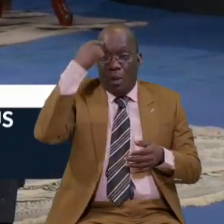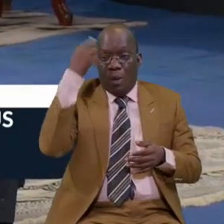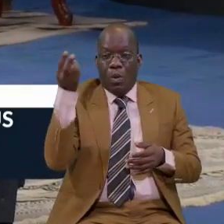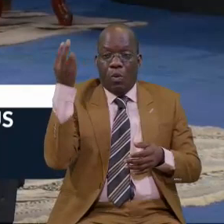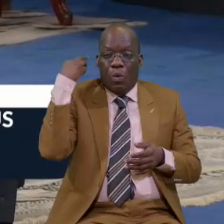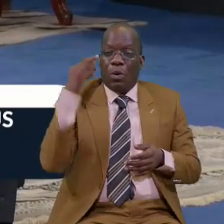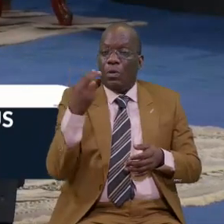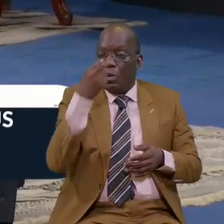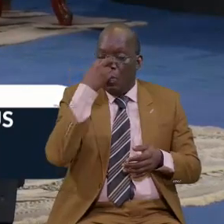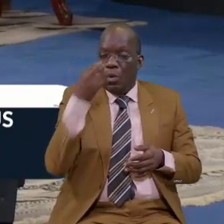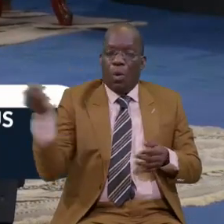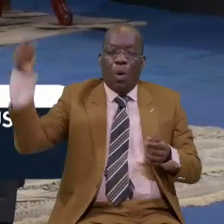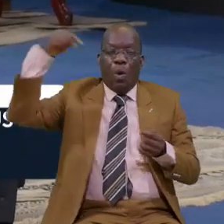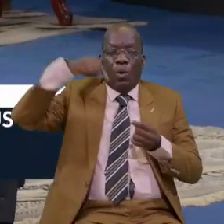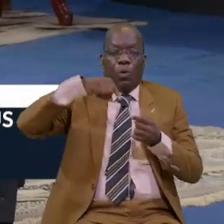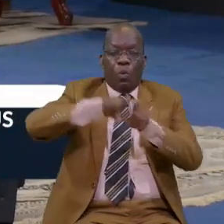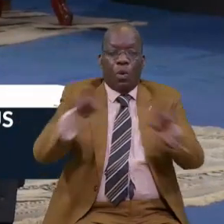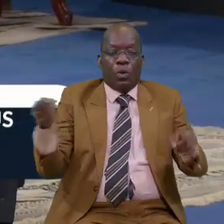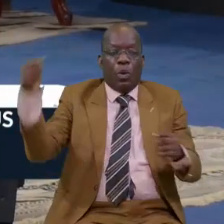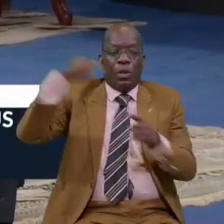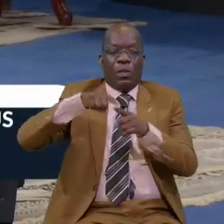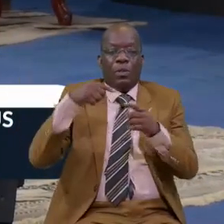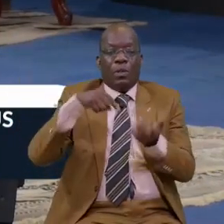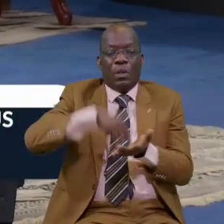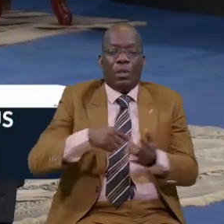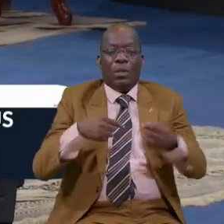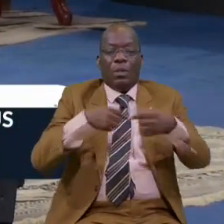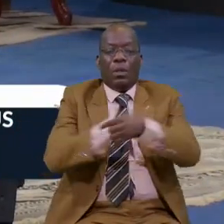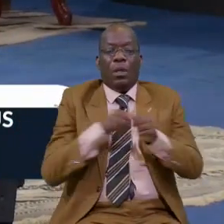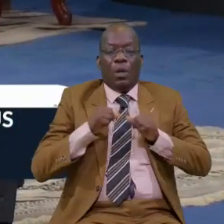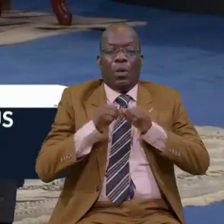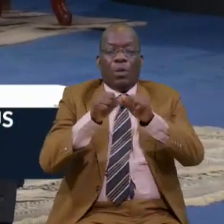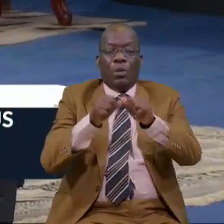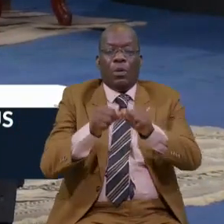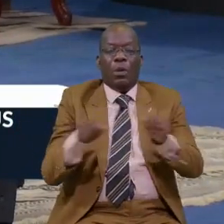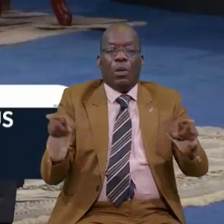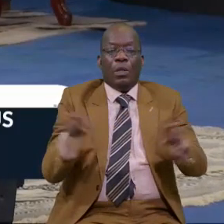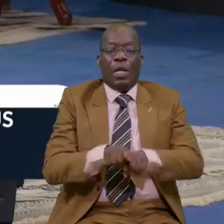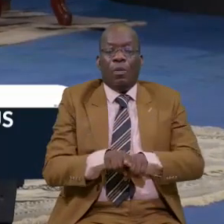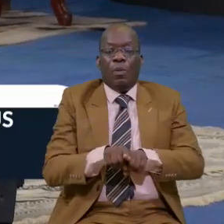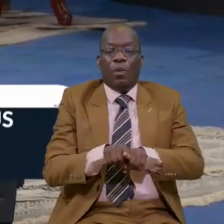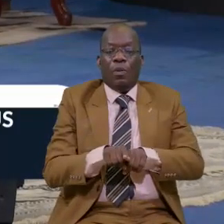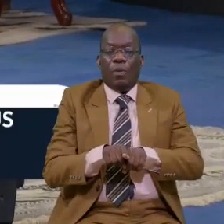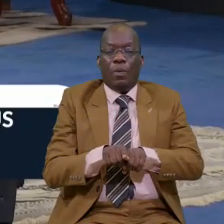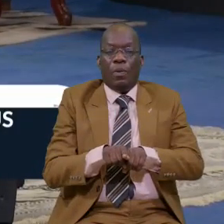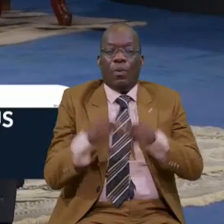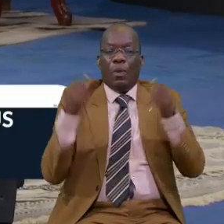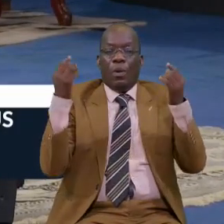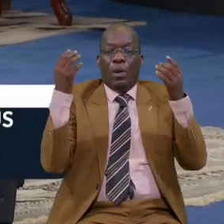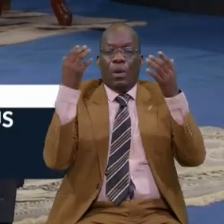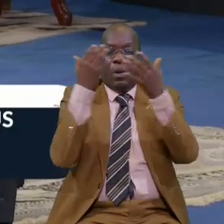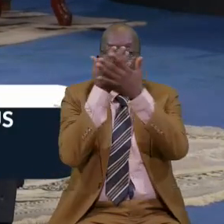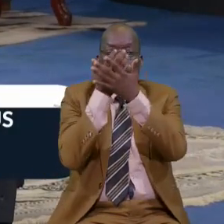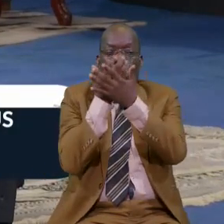until this day remaineth the same veil on taking away in